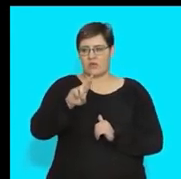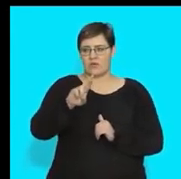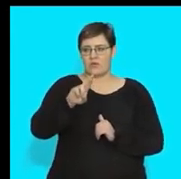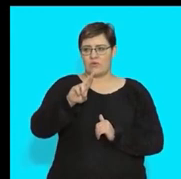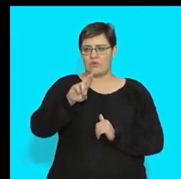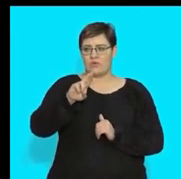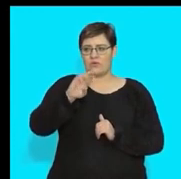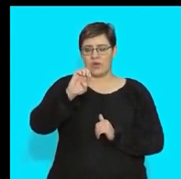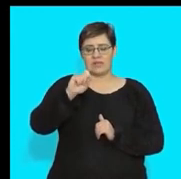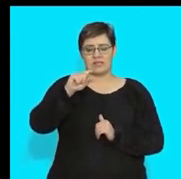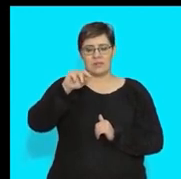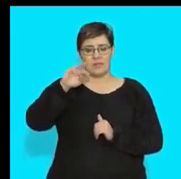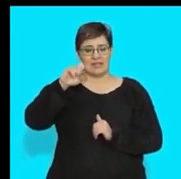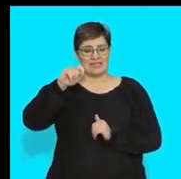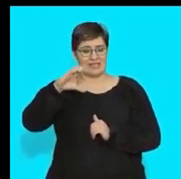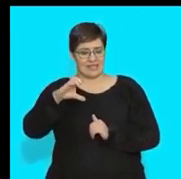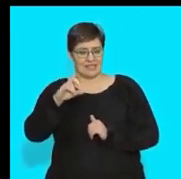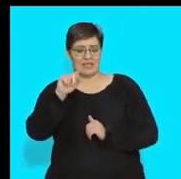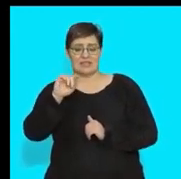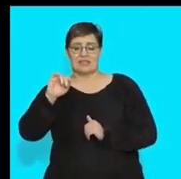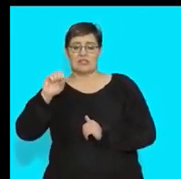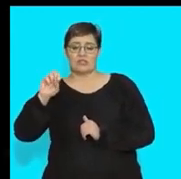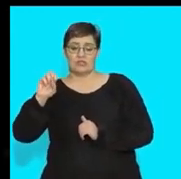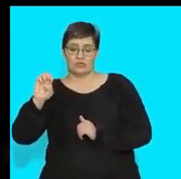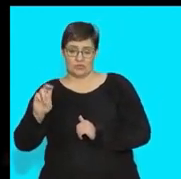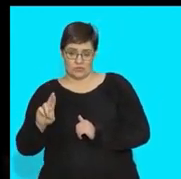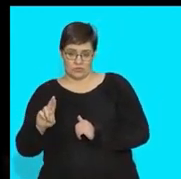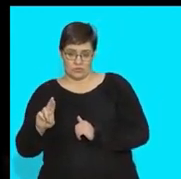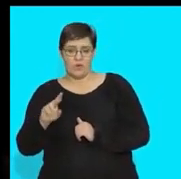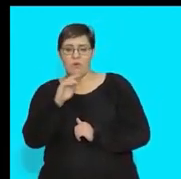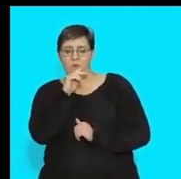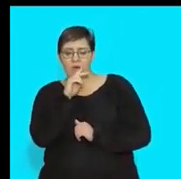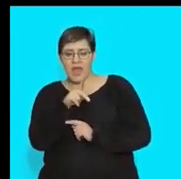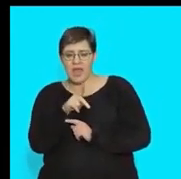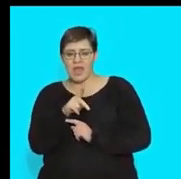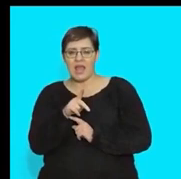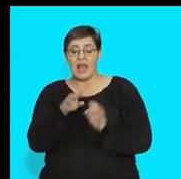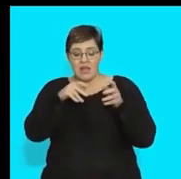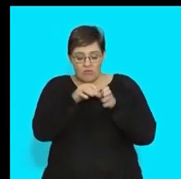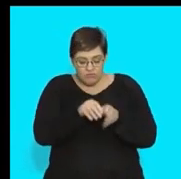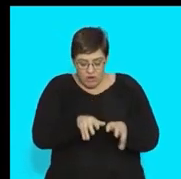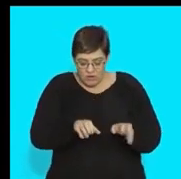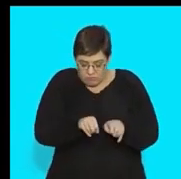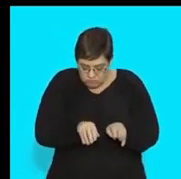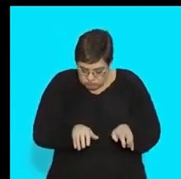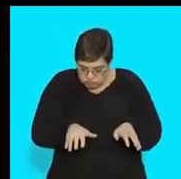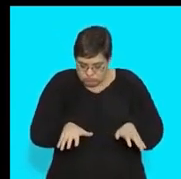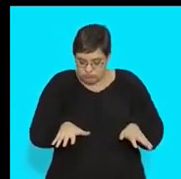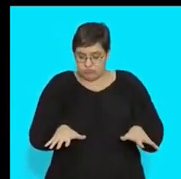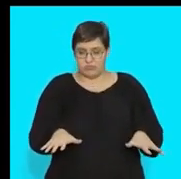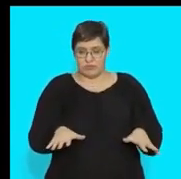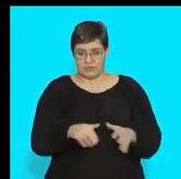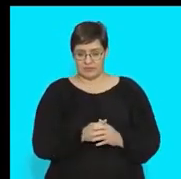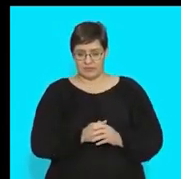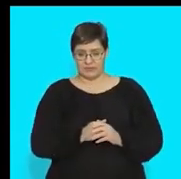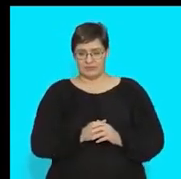meristematic tissue. Why? Because what does it do? It gives rise to lateral roots, grows